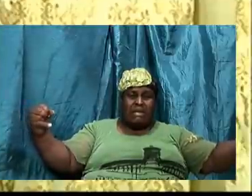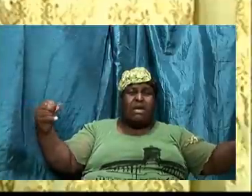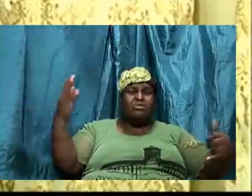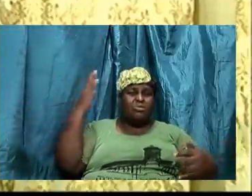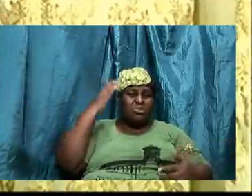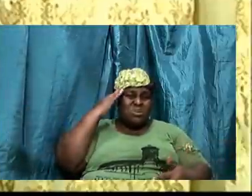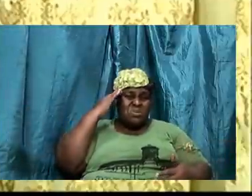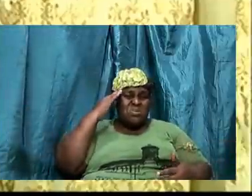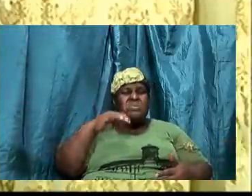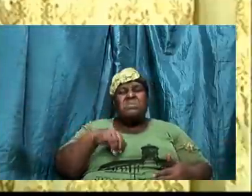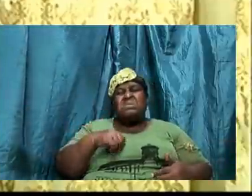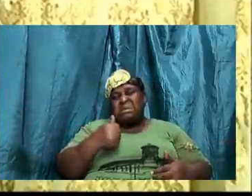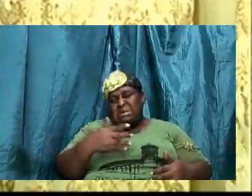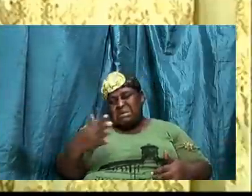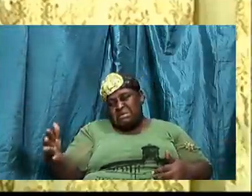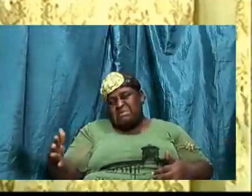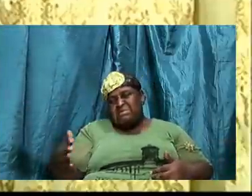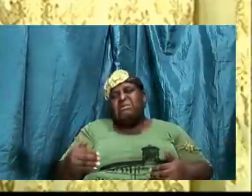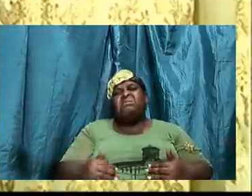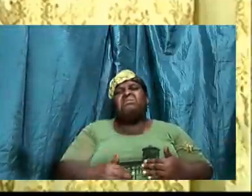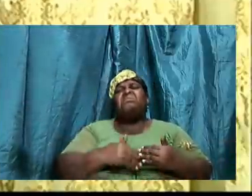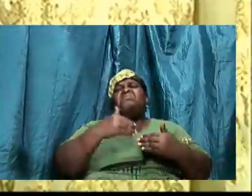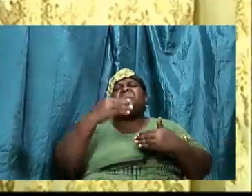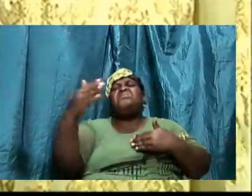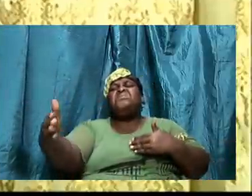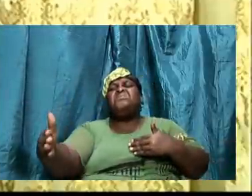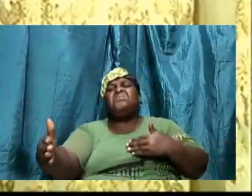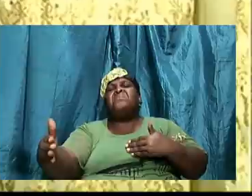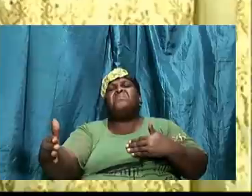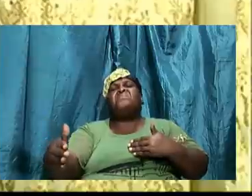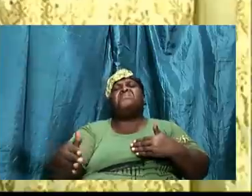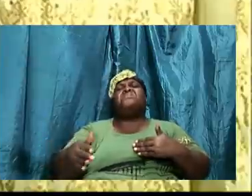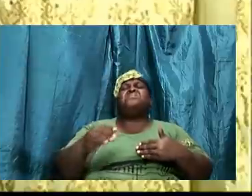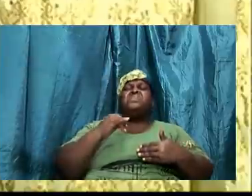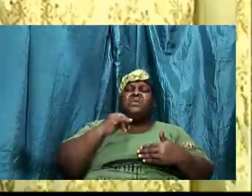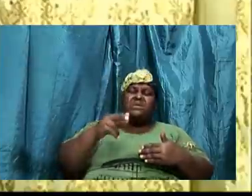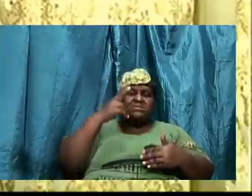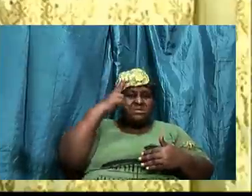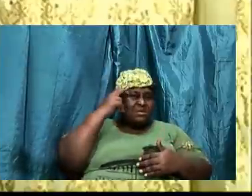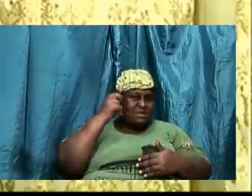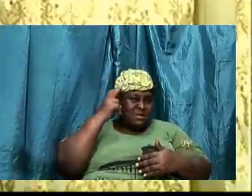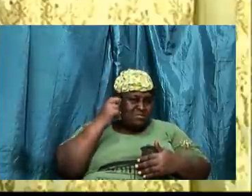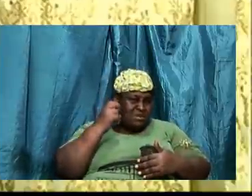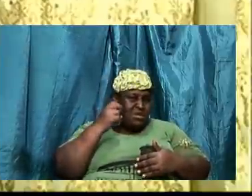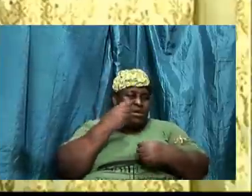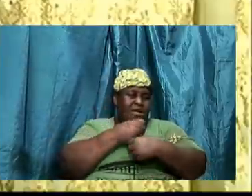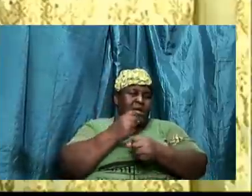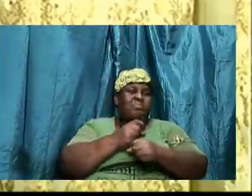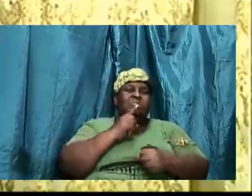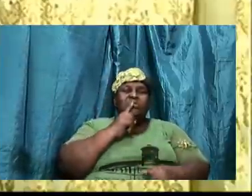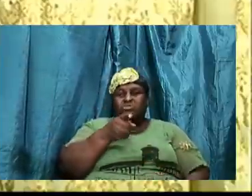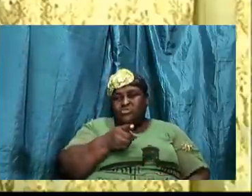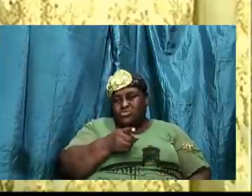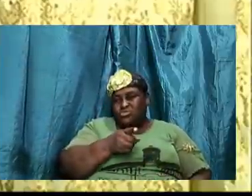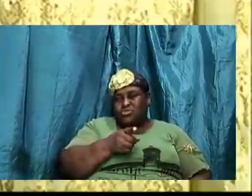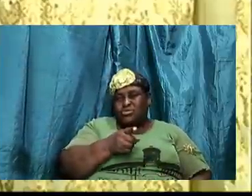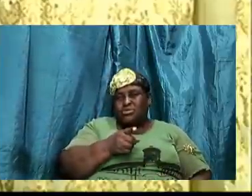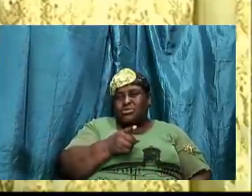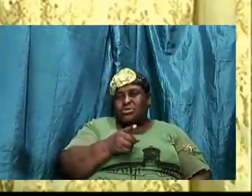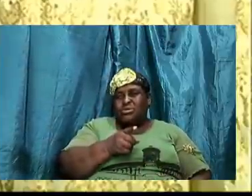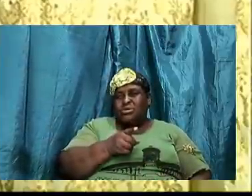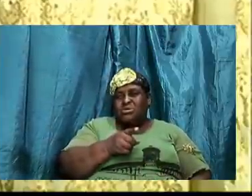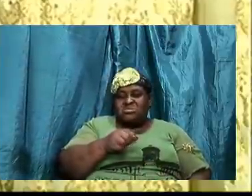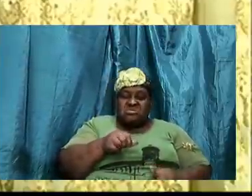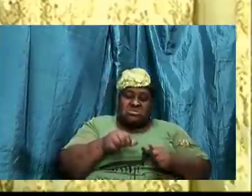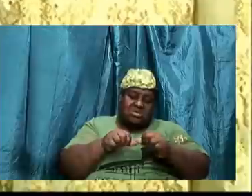that anything over on the other side of that line is the enemy. And we want to make sure that we